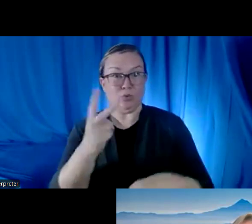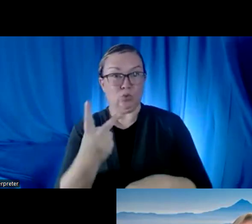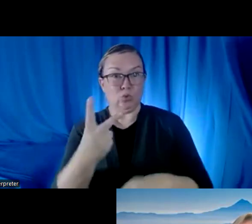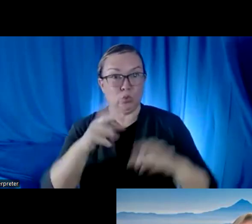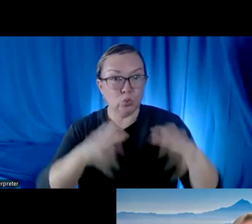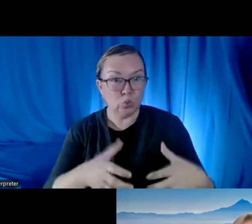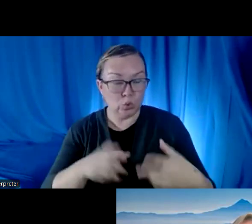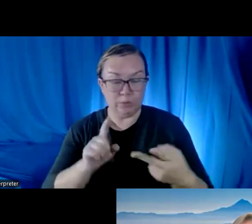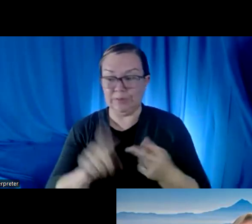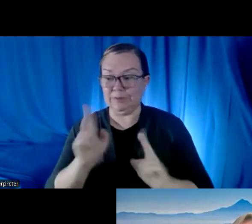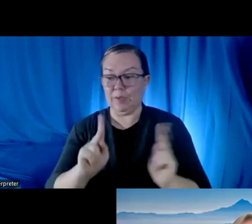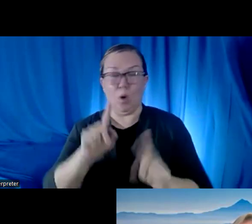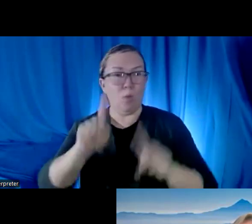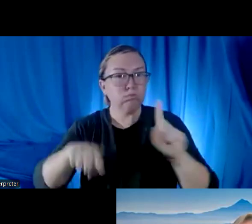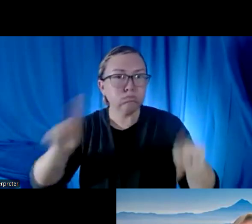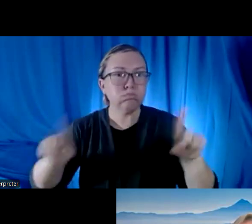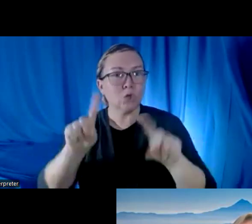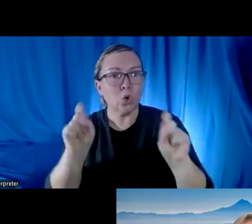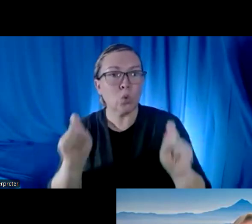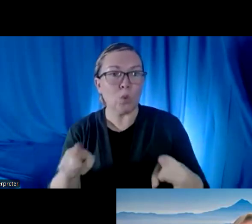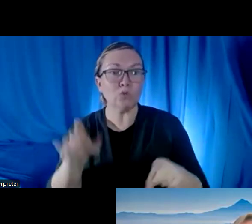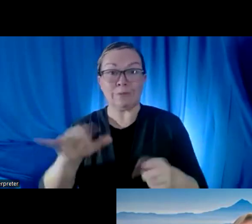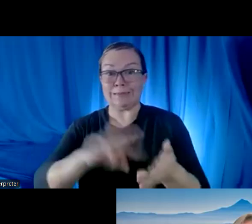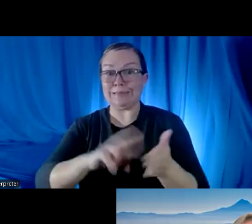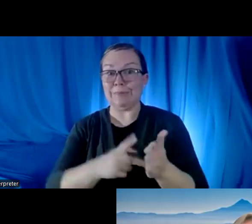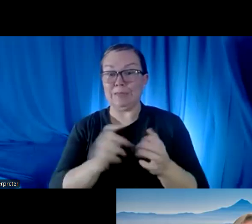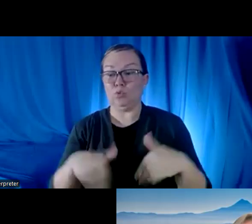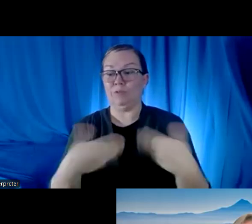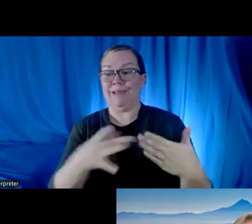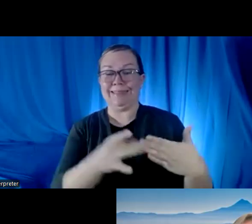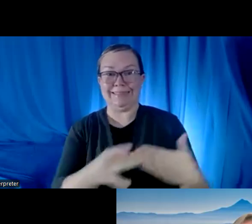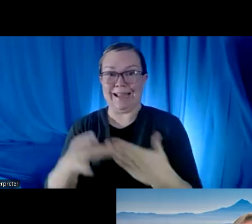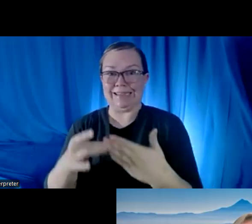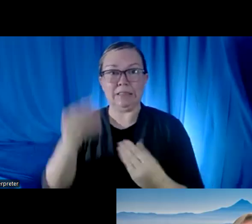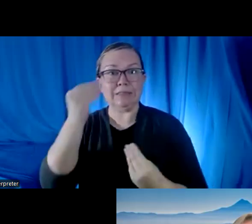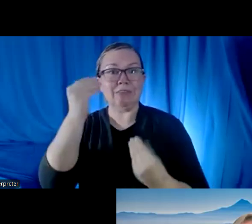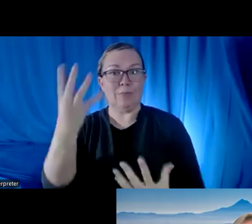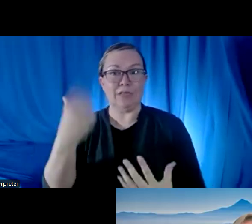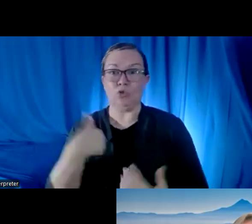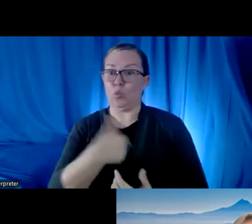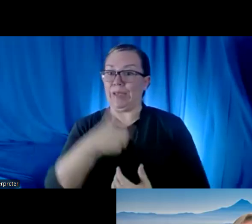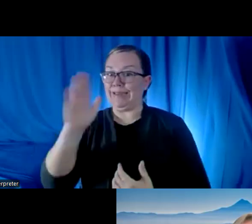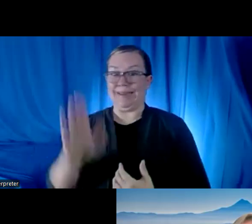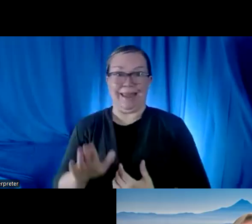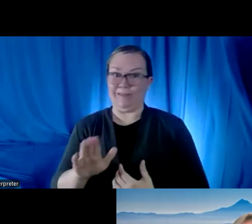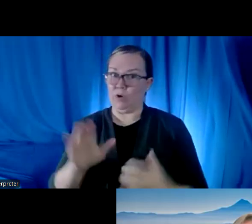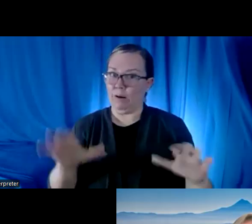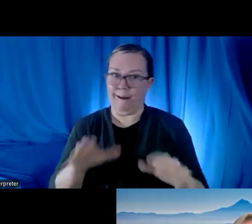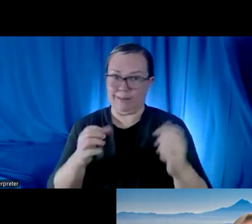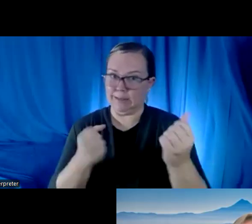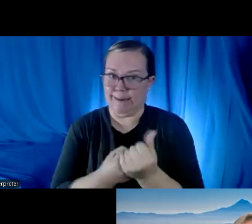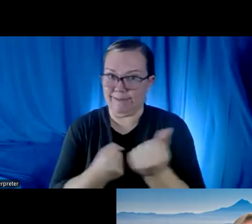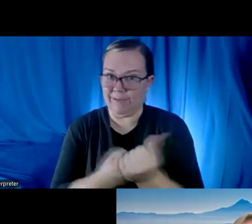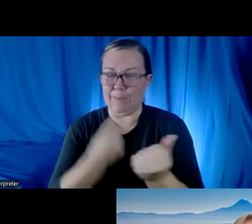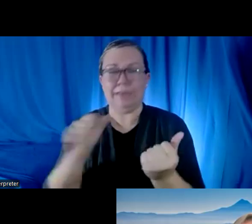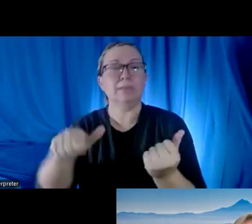have different questions. So it's meant to give guidance and information. We never act as an advocate because there are other